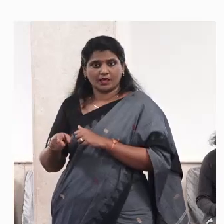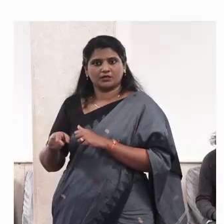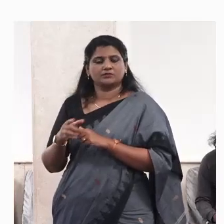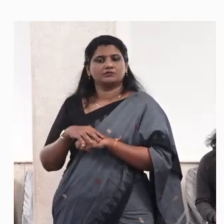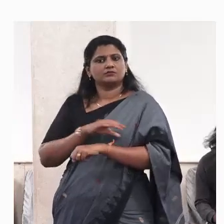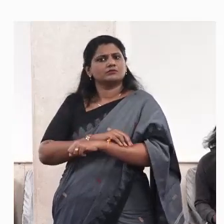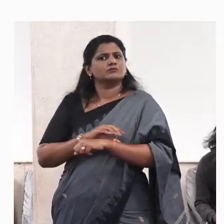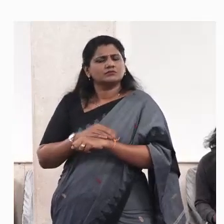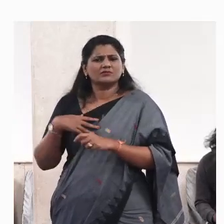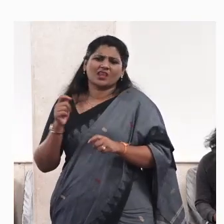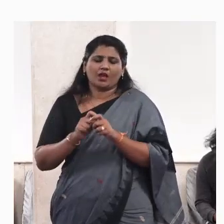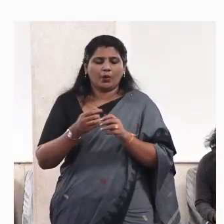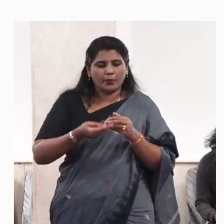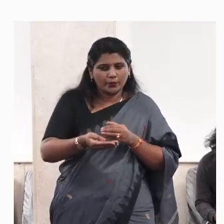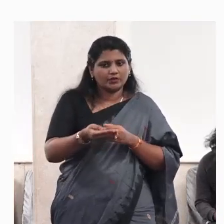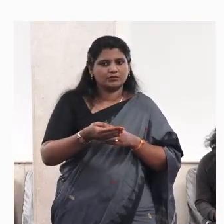therapeutic work, what I've